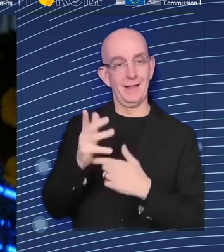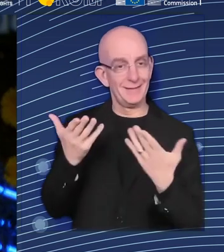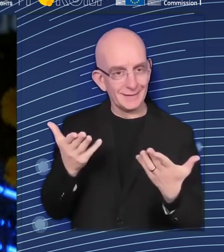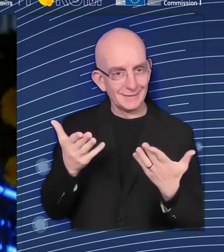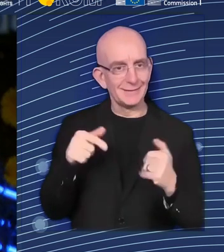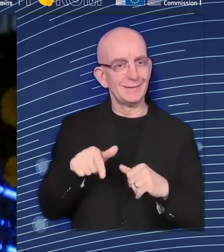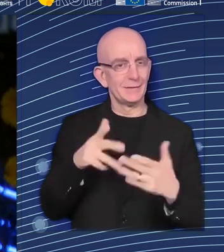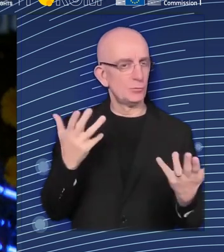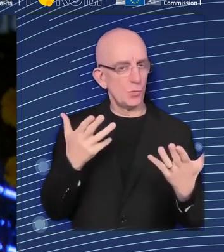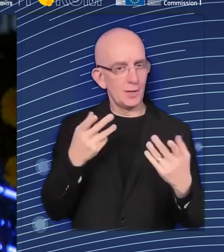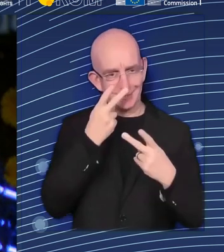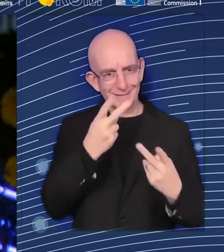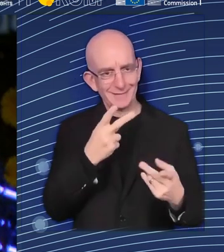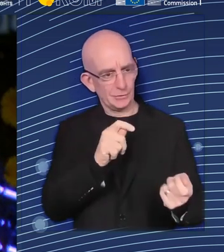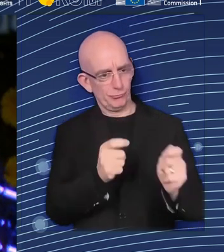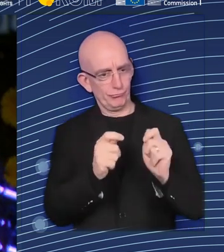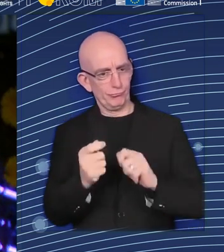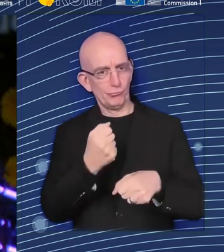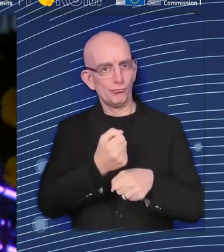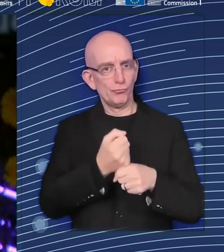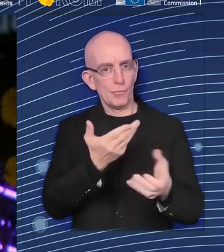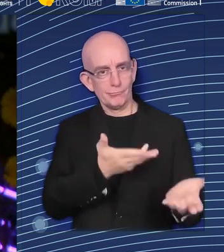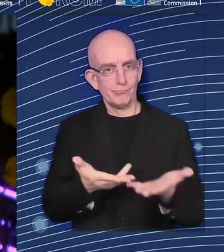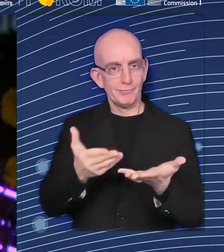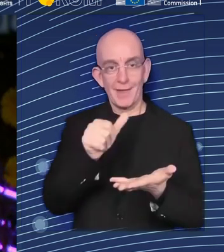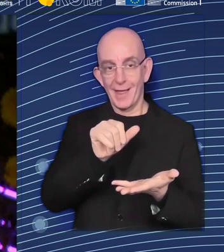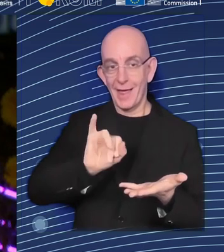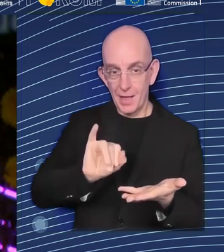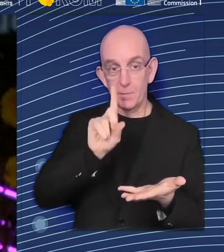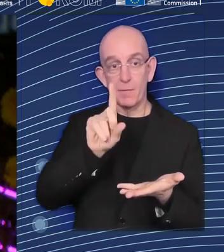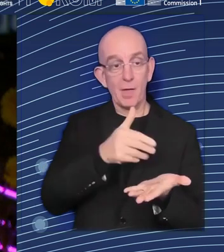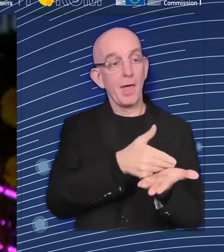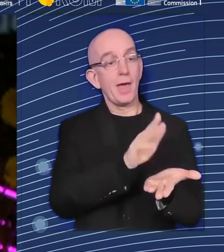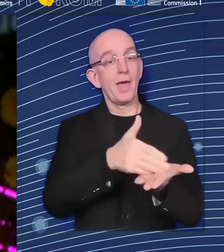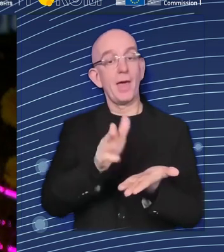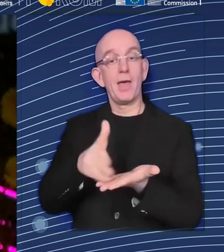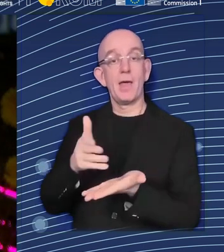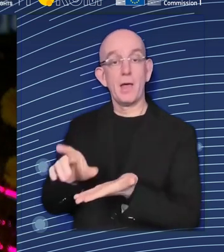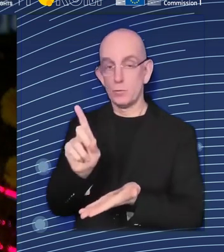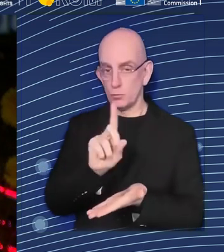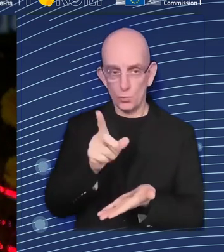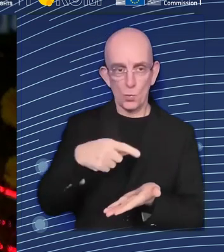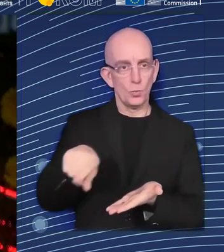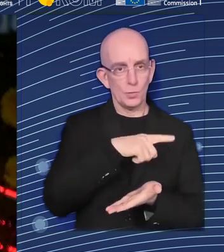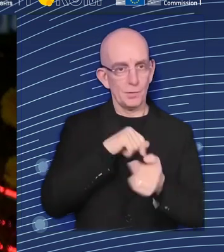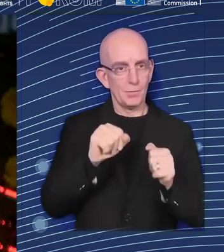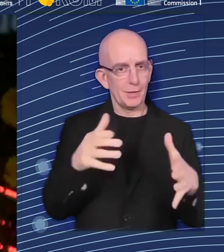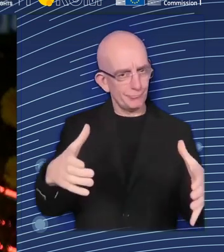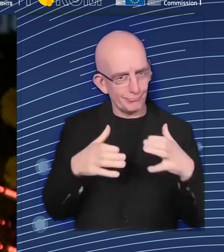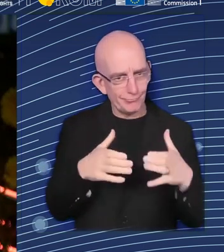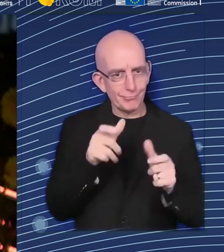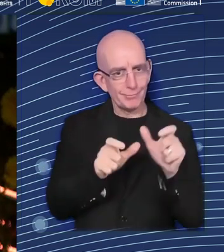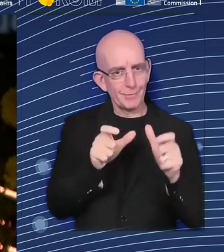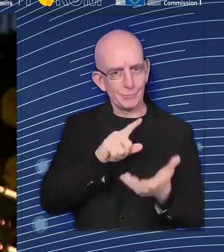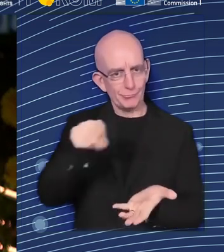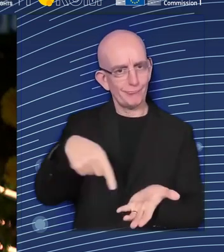social support systems, which is a recognized strength of Europe. We also all agreed that soft skills